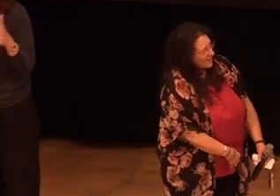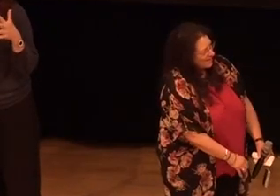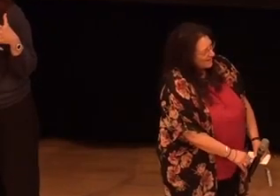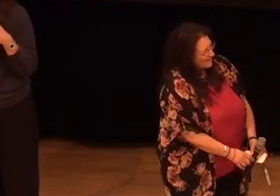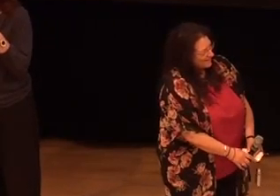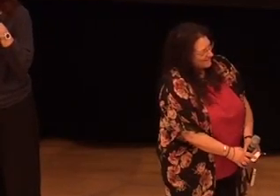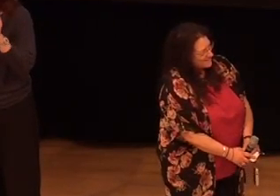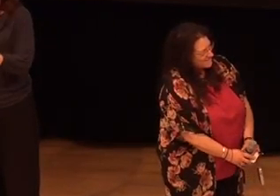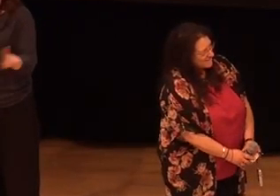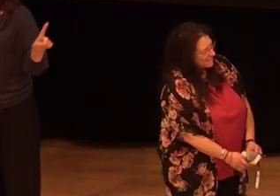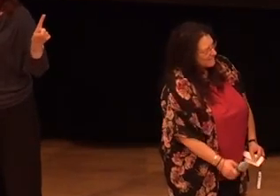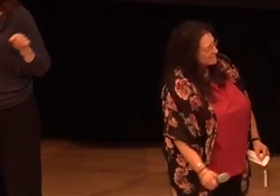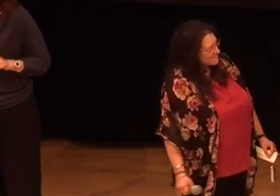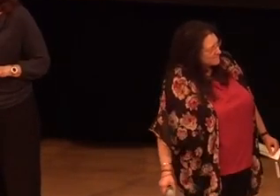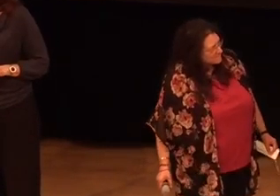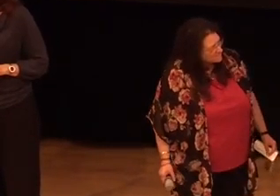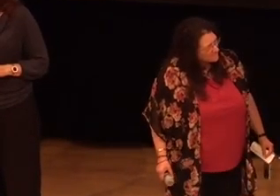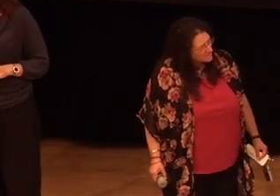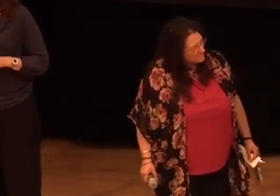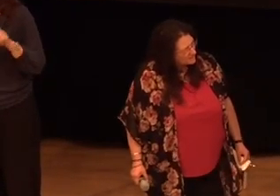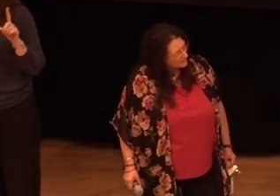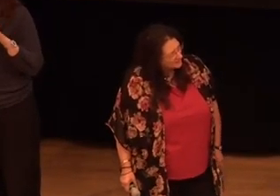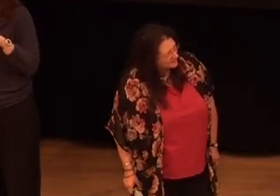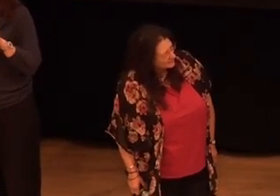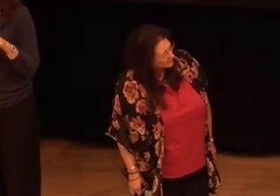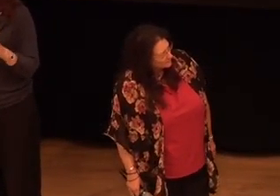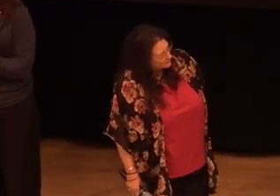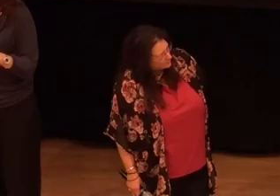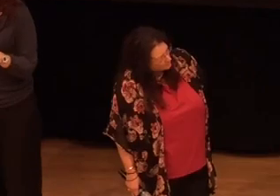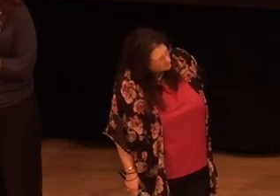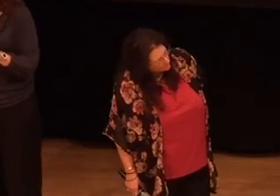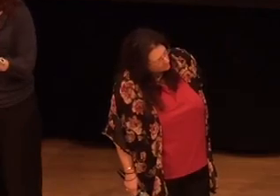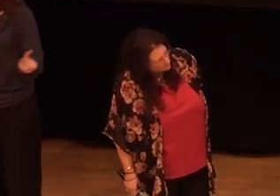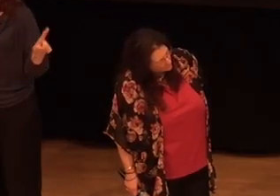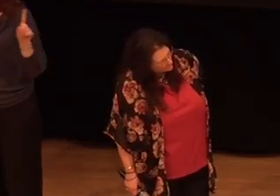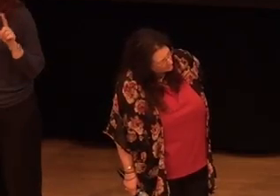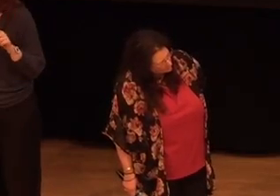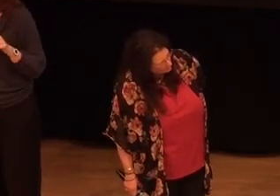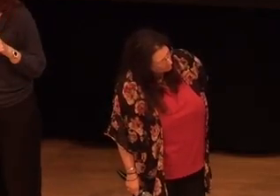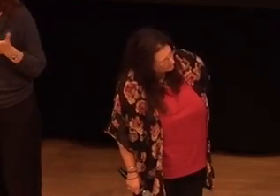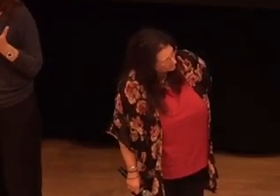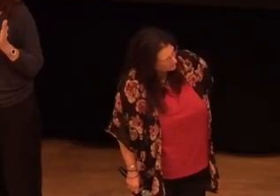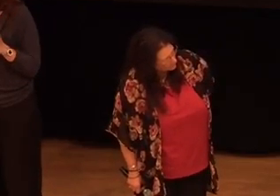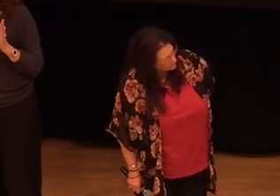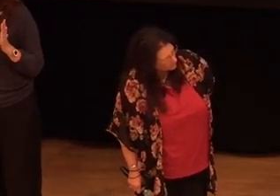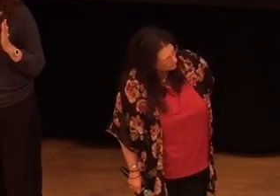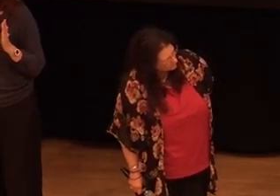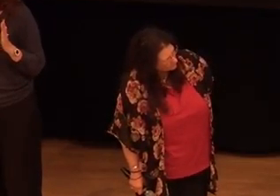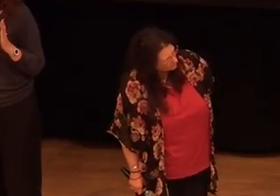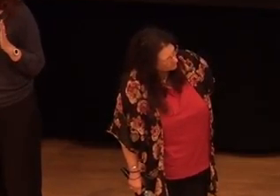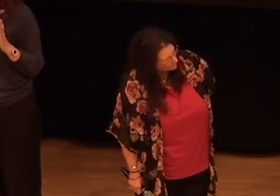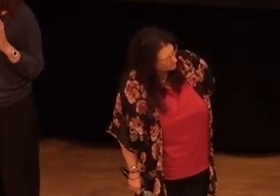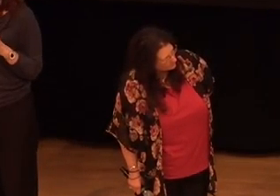before. Okay. And they run a different model from traditional distributors, which actually allows a film like ours to be seen in cinemas, because